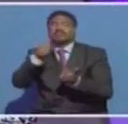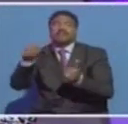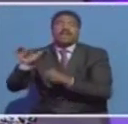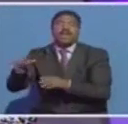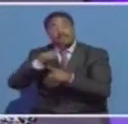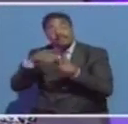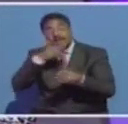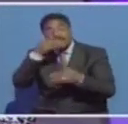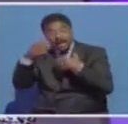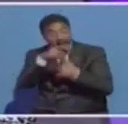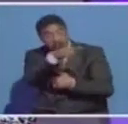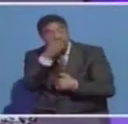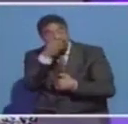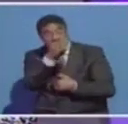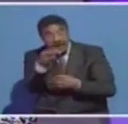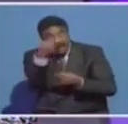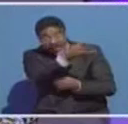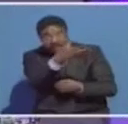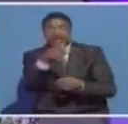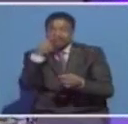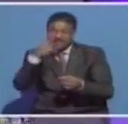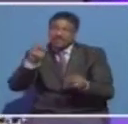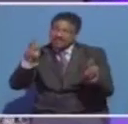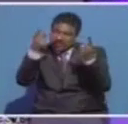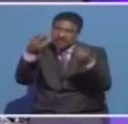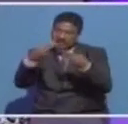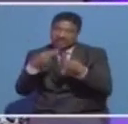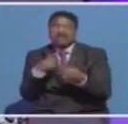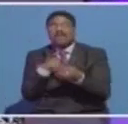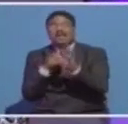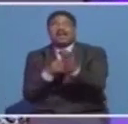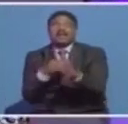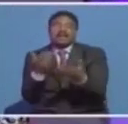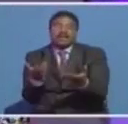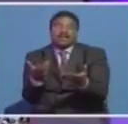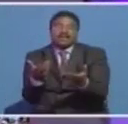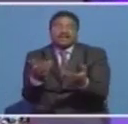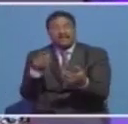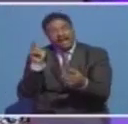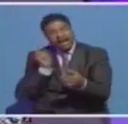what determines who receives relief is the surrounding, the area in which they are.